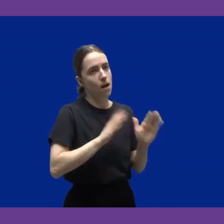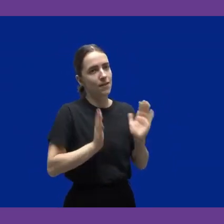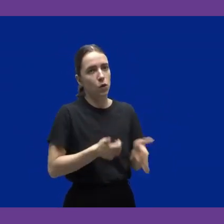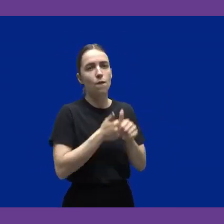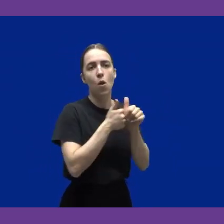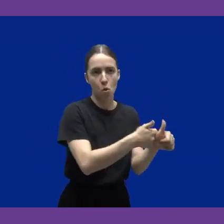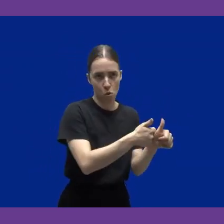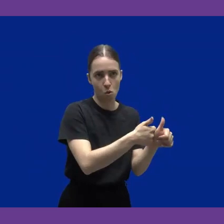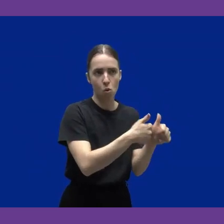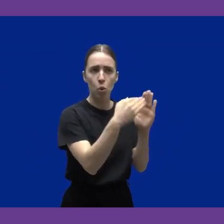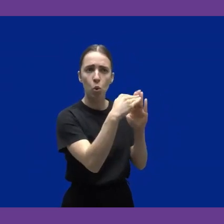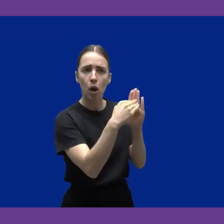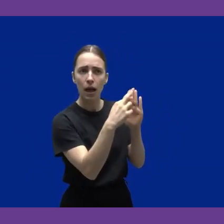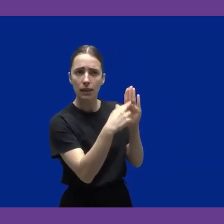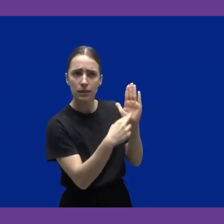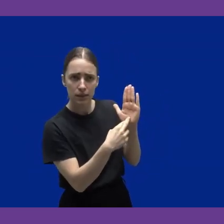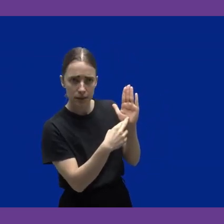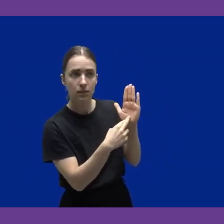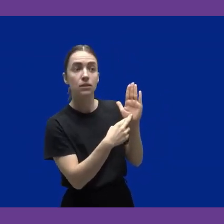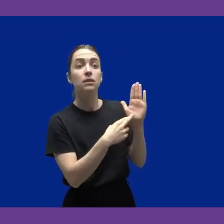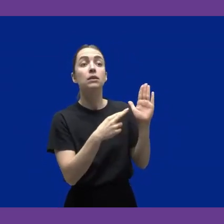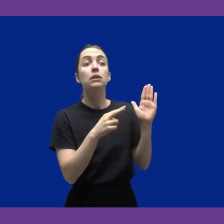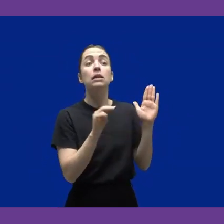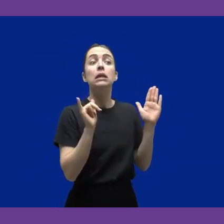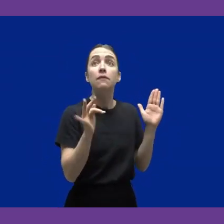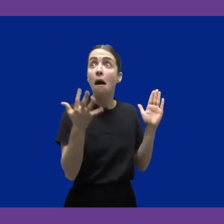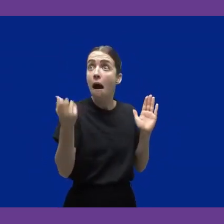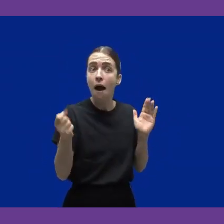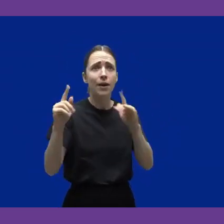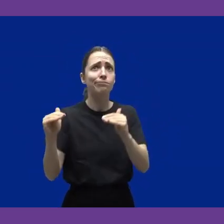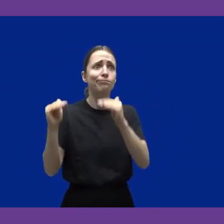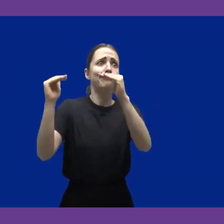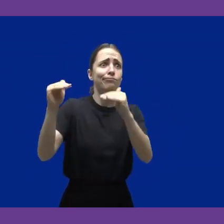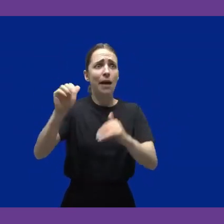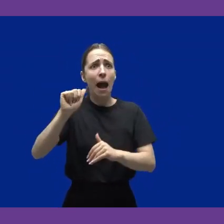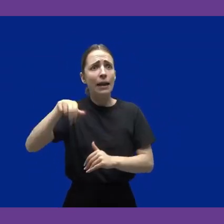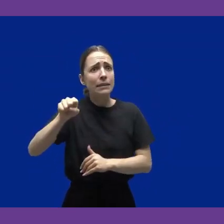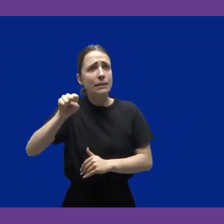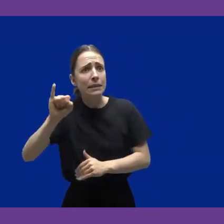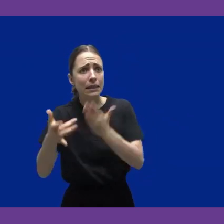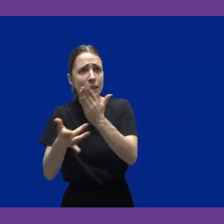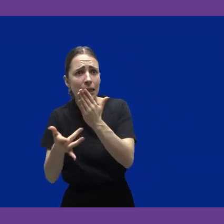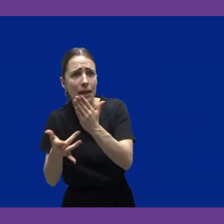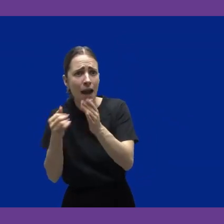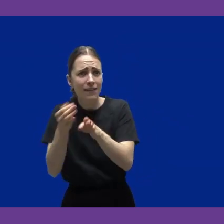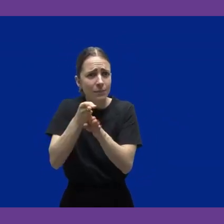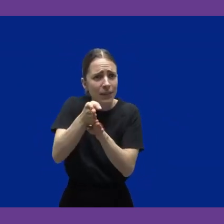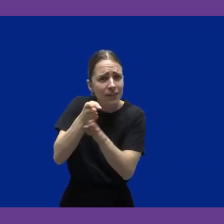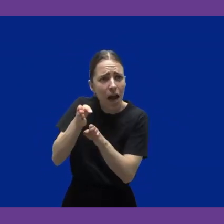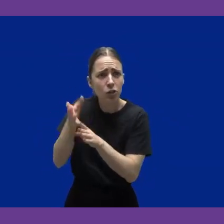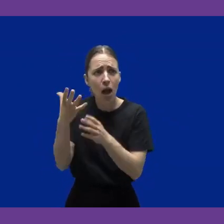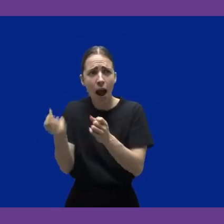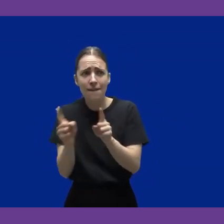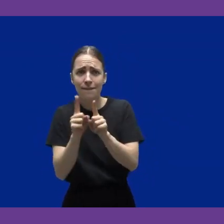can't be used for legal provision of presumption of conformity, but they can help you in your technical file. If you want to